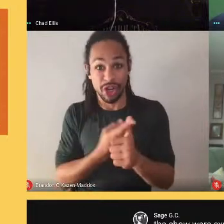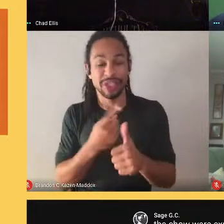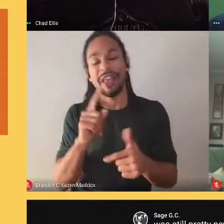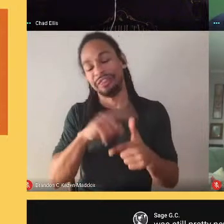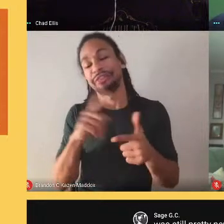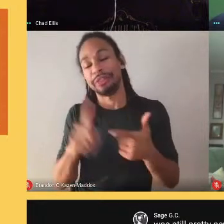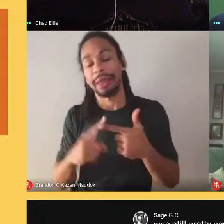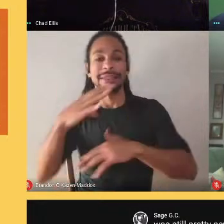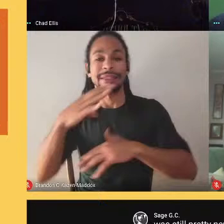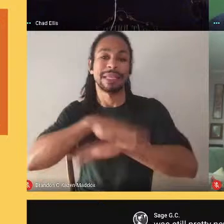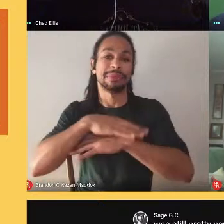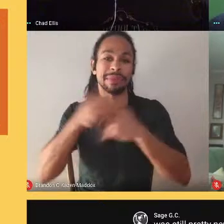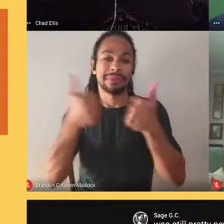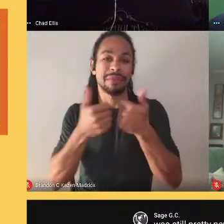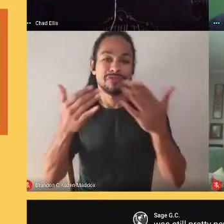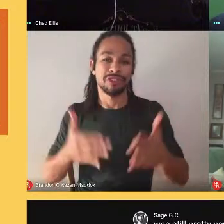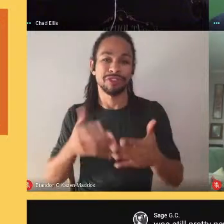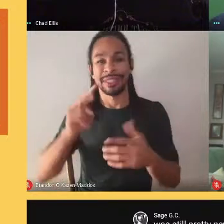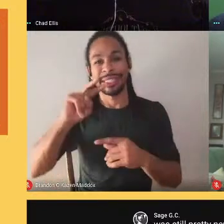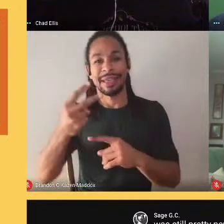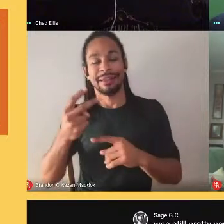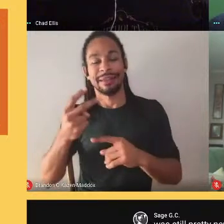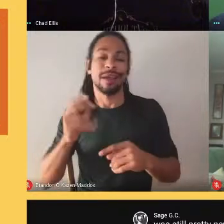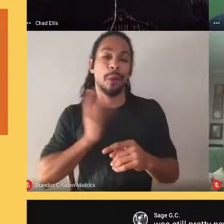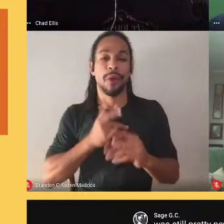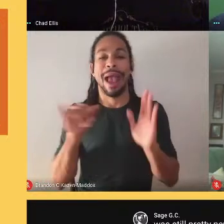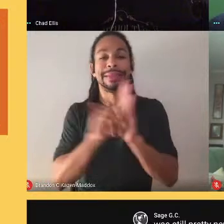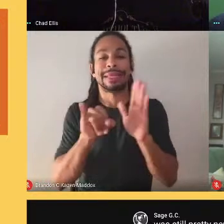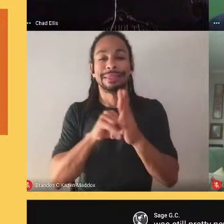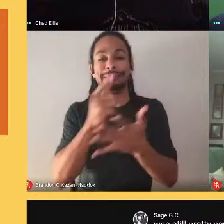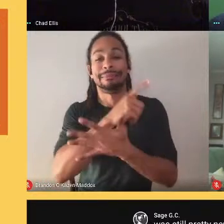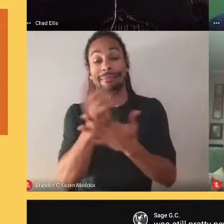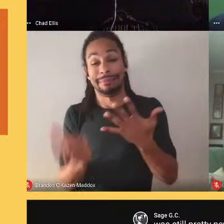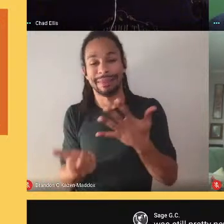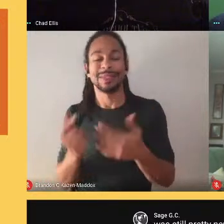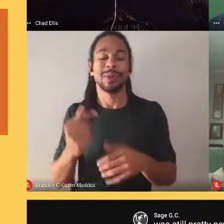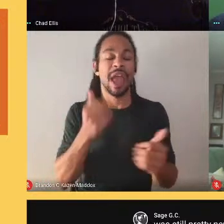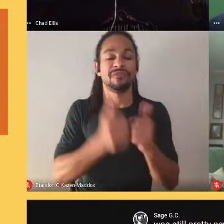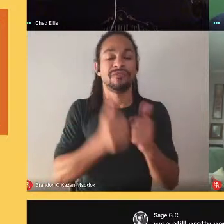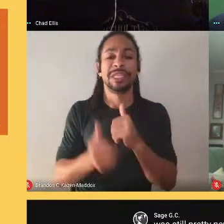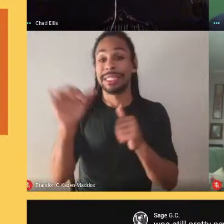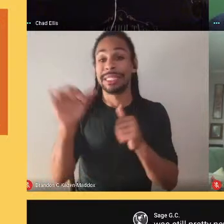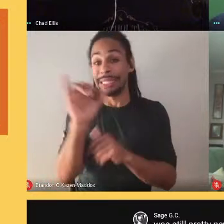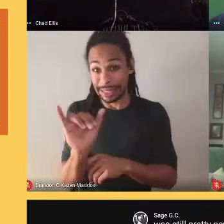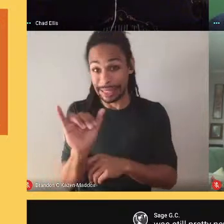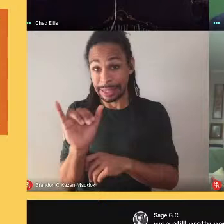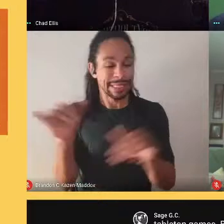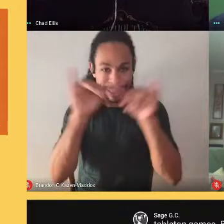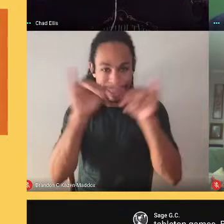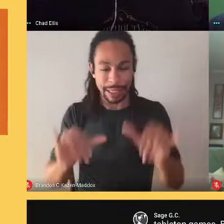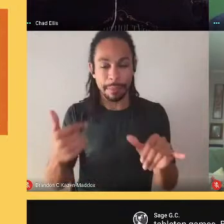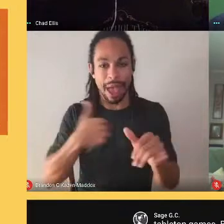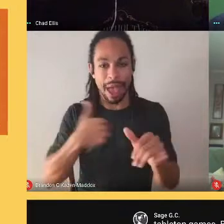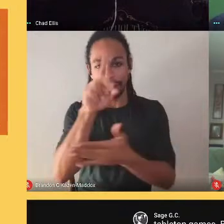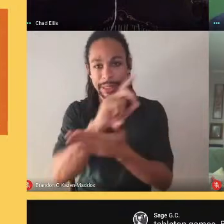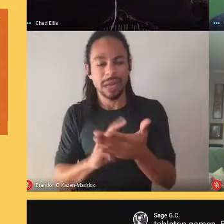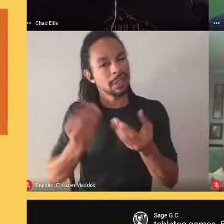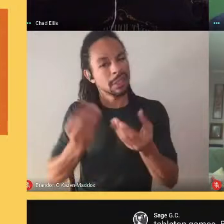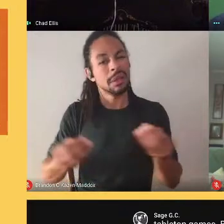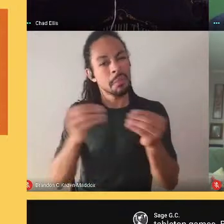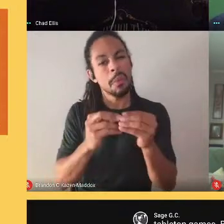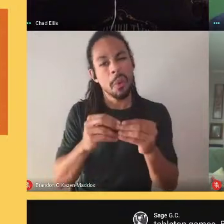every system I've designed is really more of an improv game, I would say, rather than